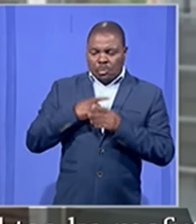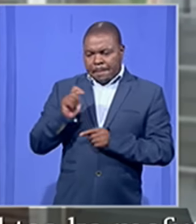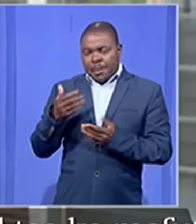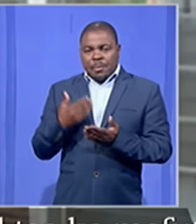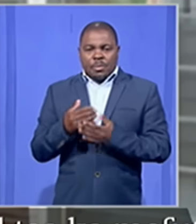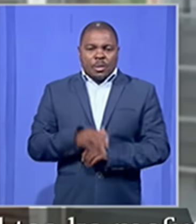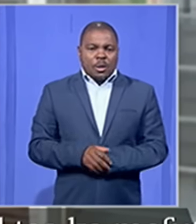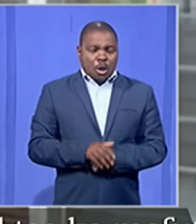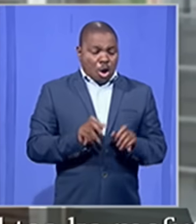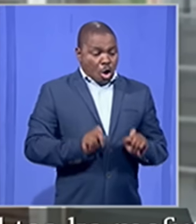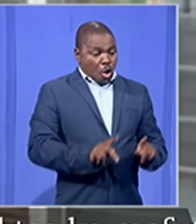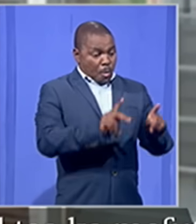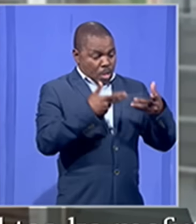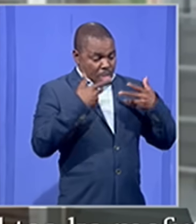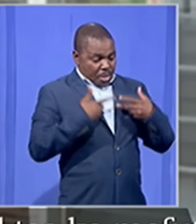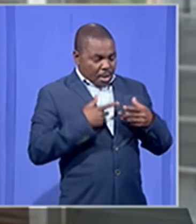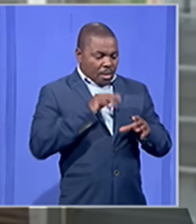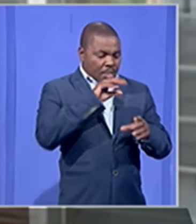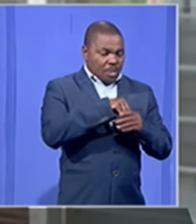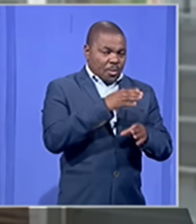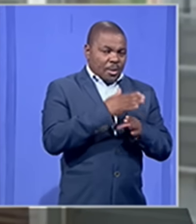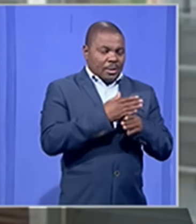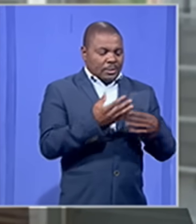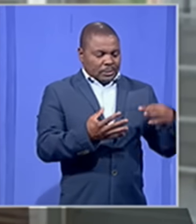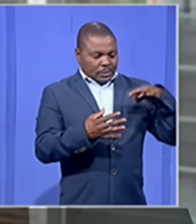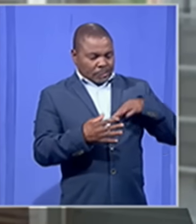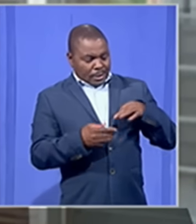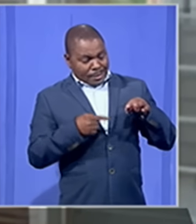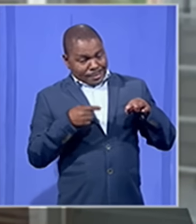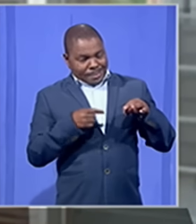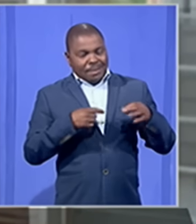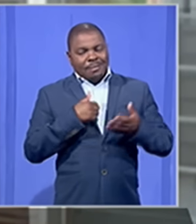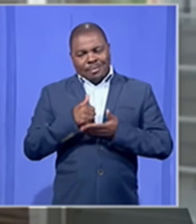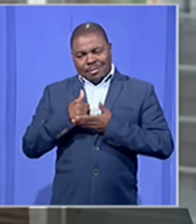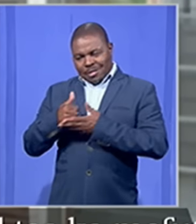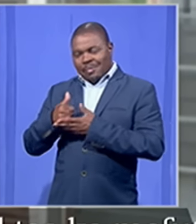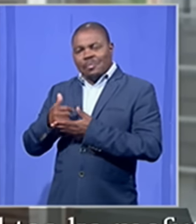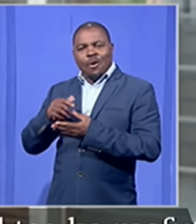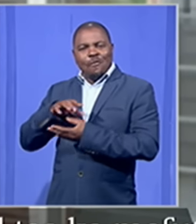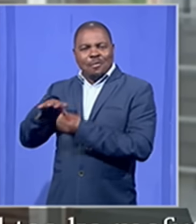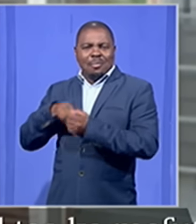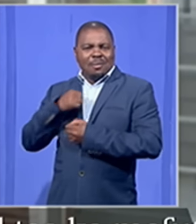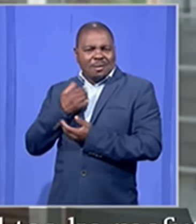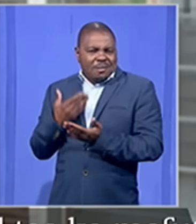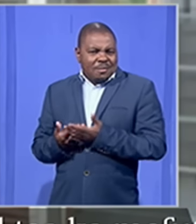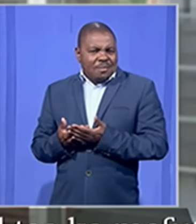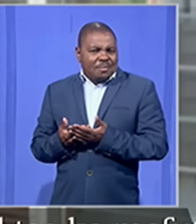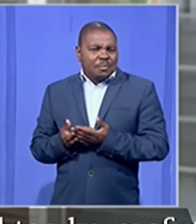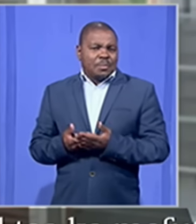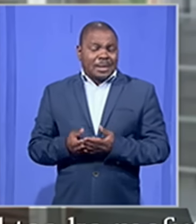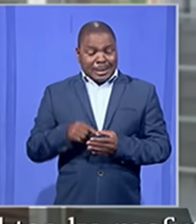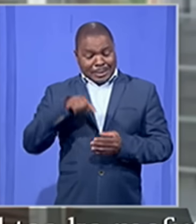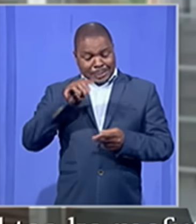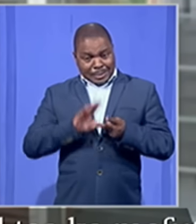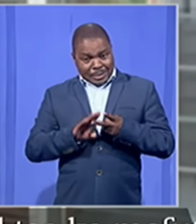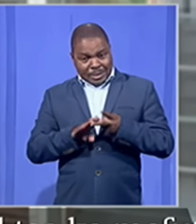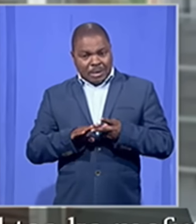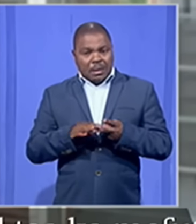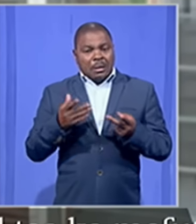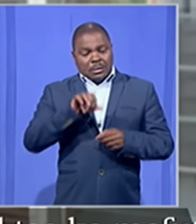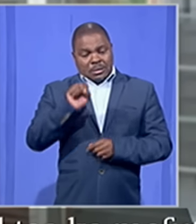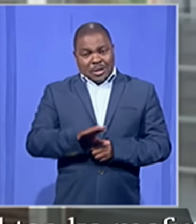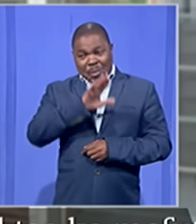ba mphileng yona ke leboga tšhelete e re fumanang ka mo ke kgona go thuša ka mo gae, and then e ya re thuša ka mo South